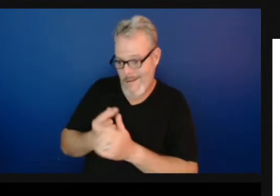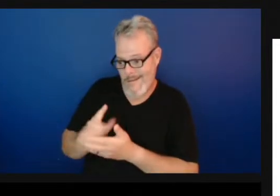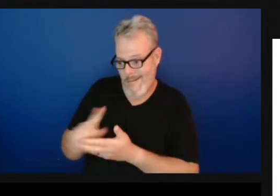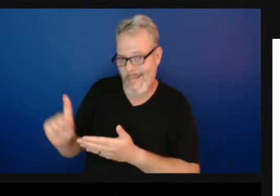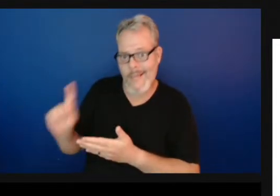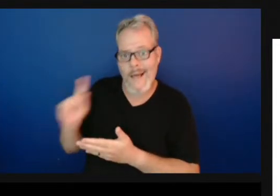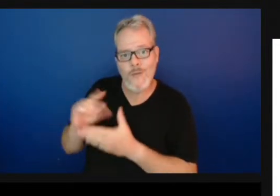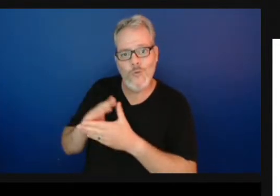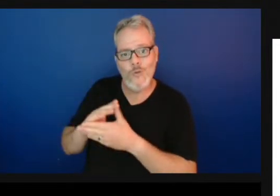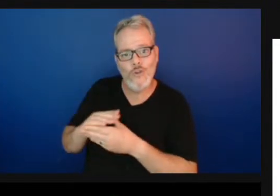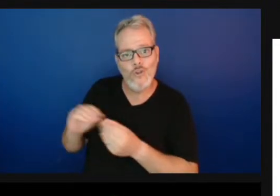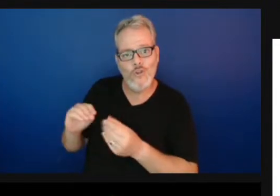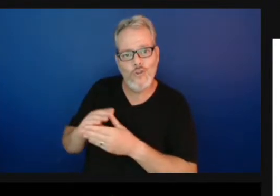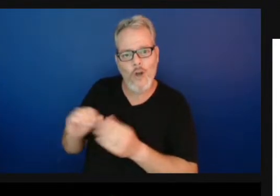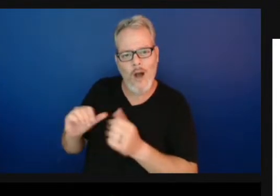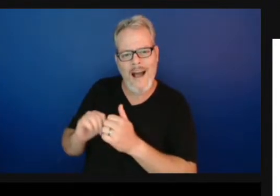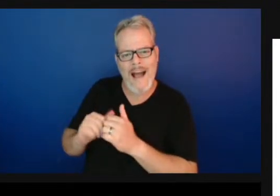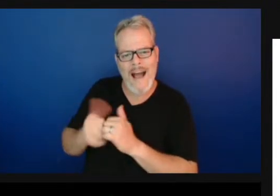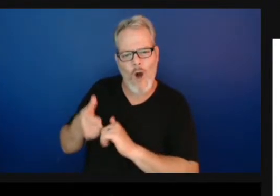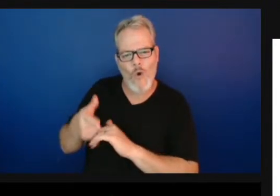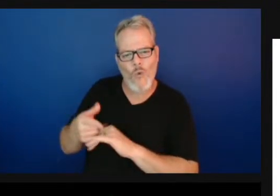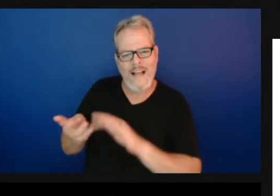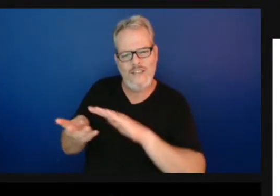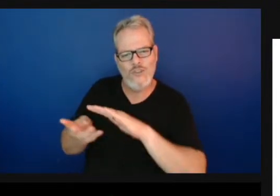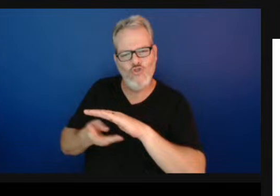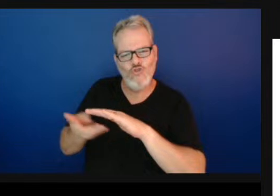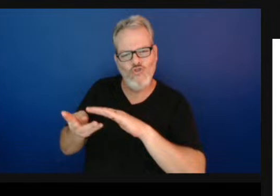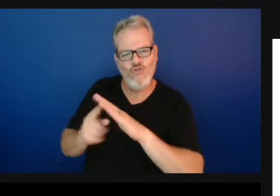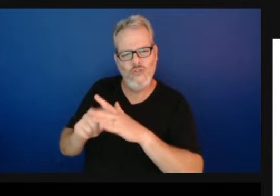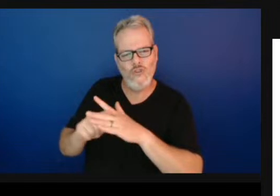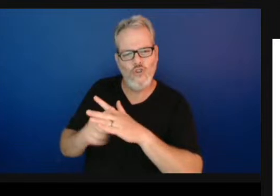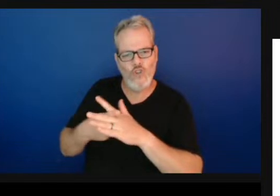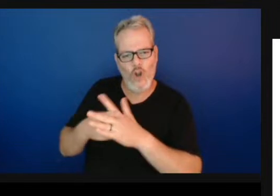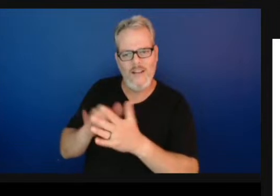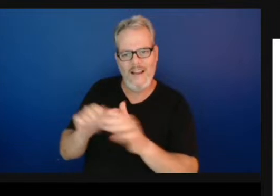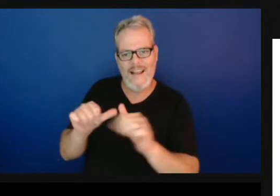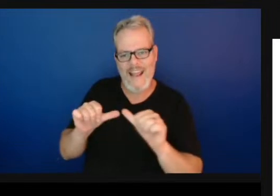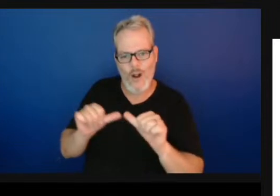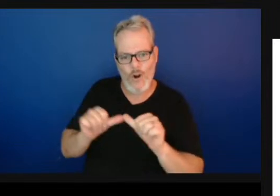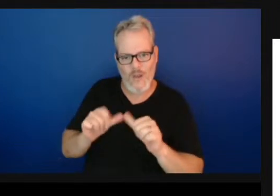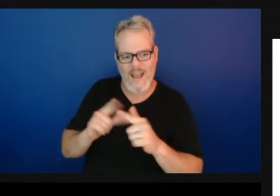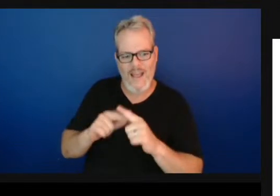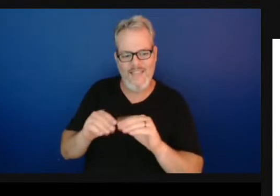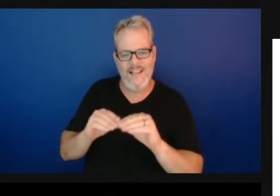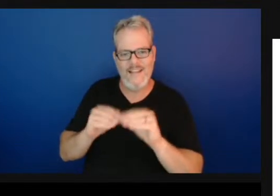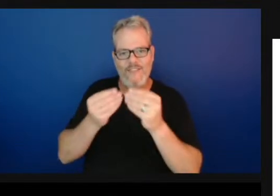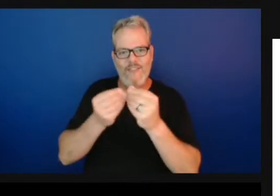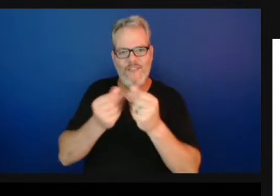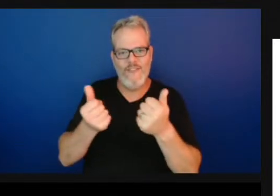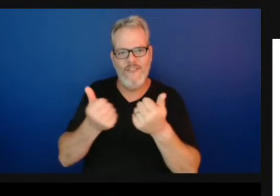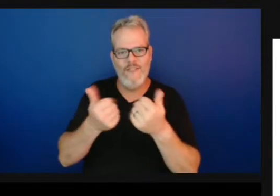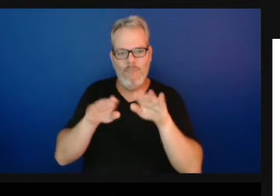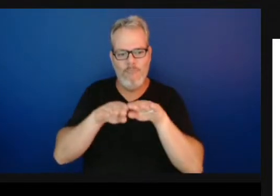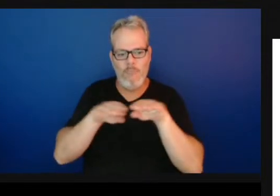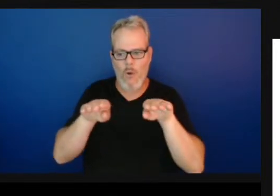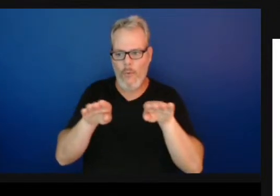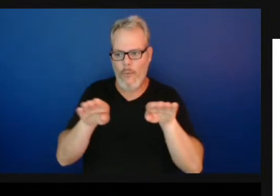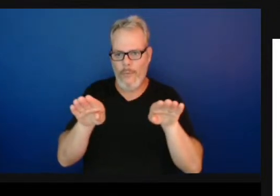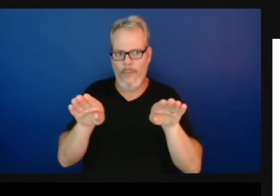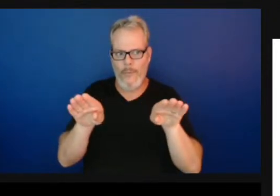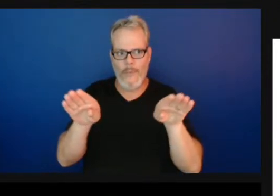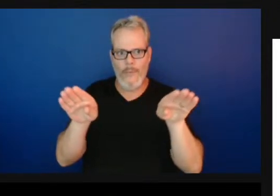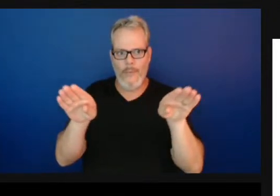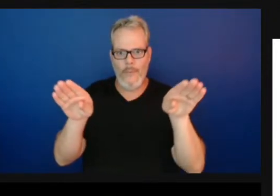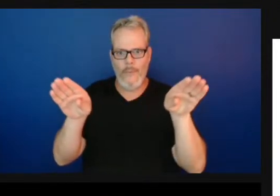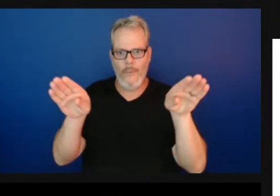began under Maunaulu, and then it seemed like as those dikes propagated upwards, they then spread laterally, both up rift to Puhimau and